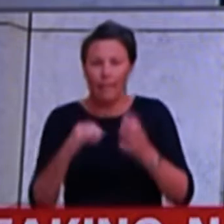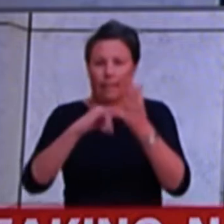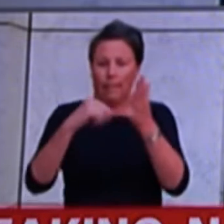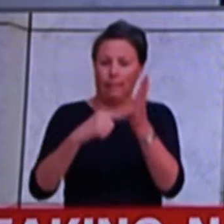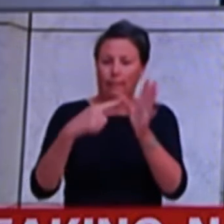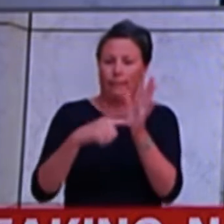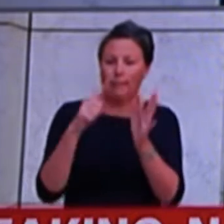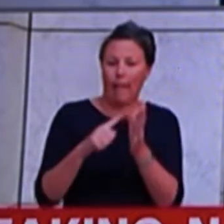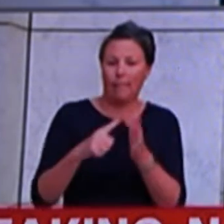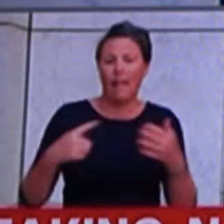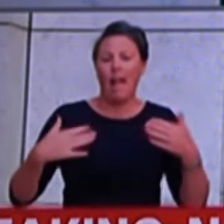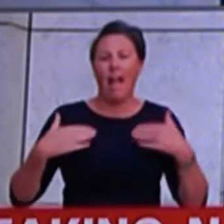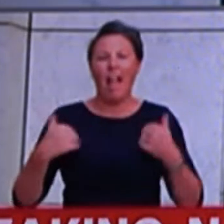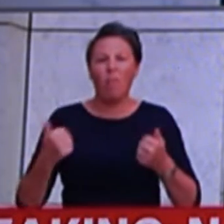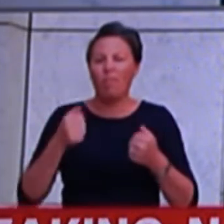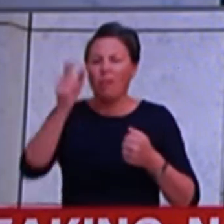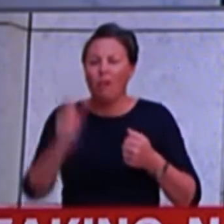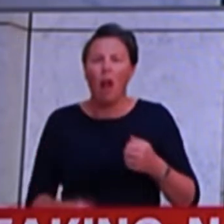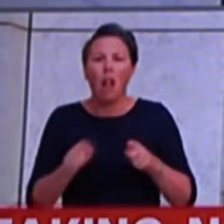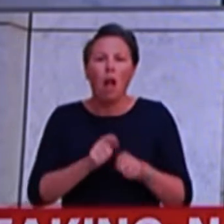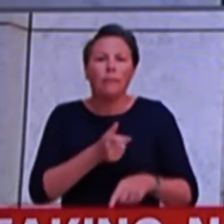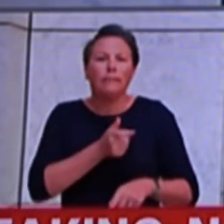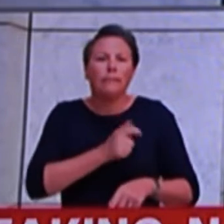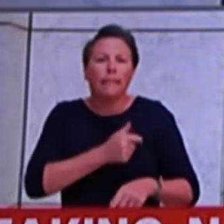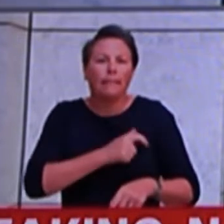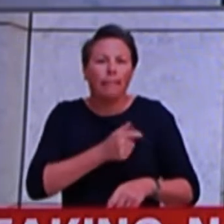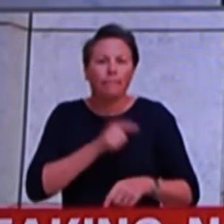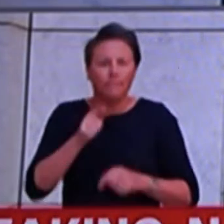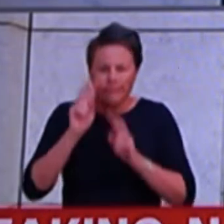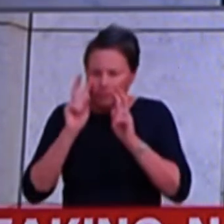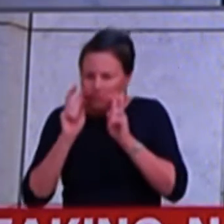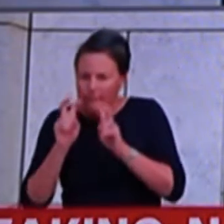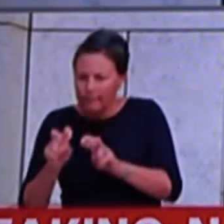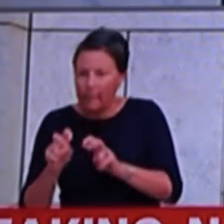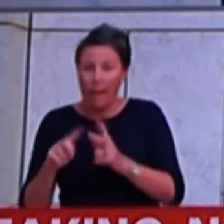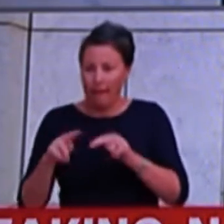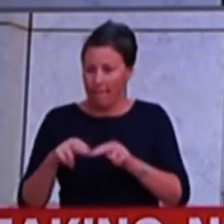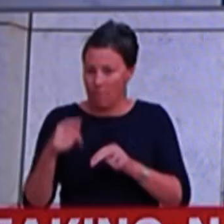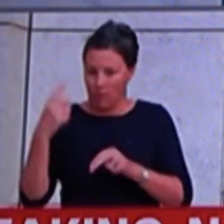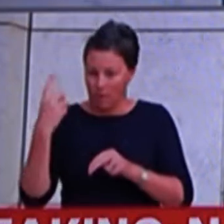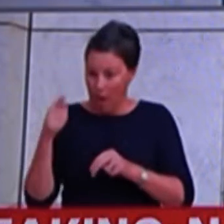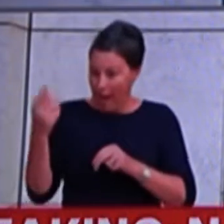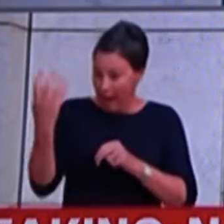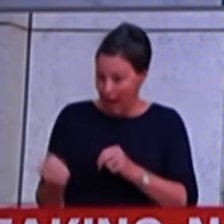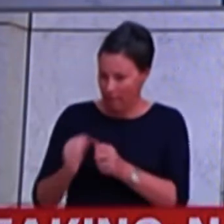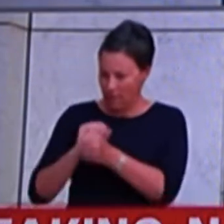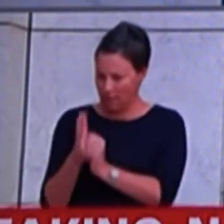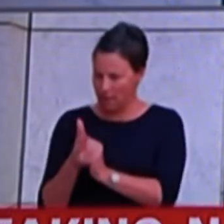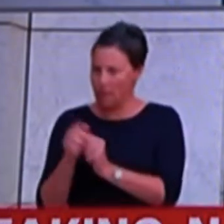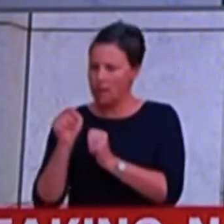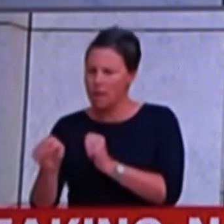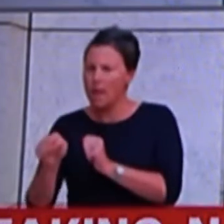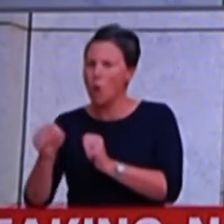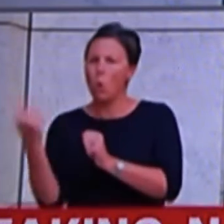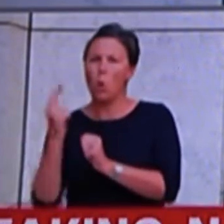health detectives, if you like, the health tracers, those who are actually making contact with the individual